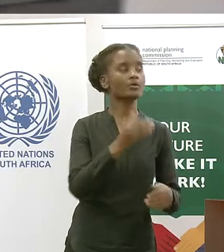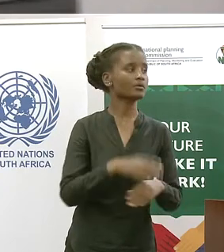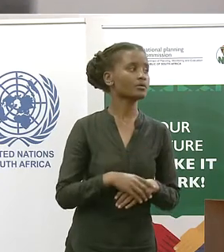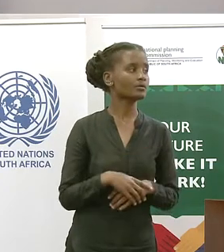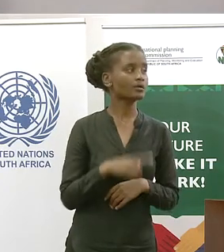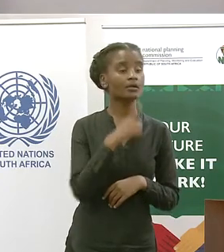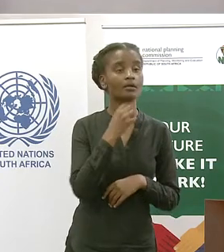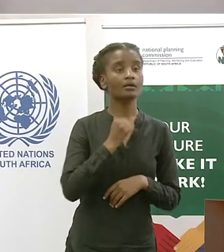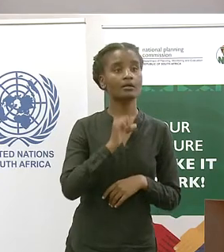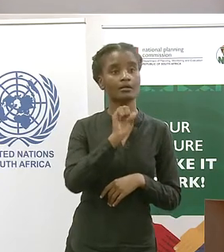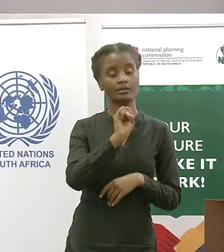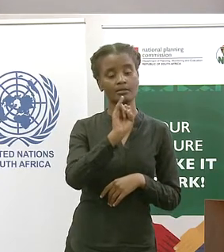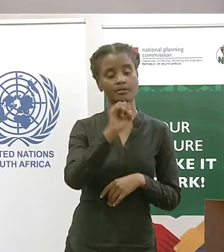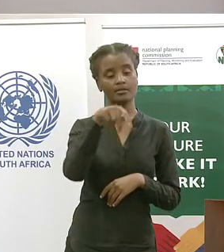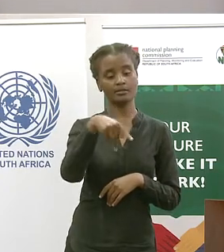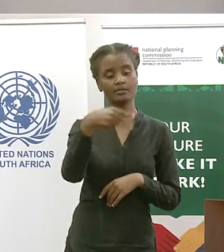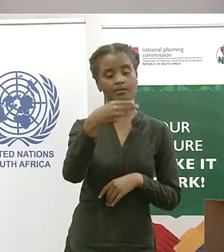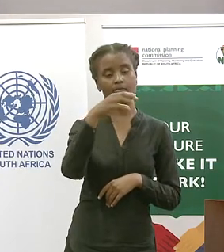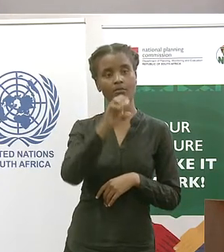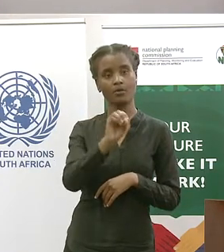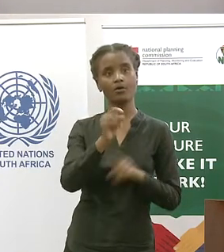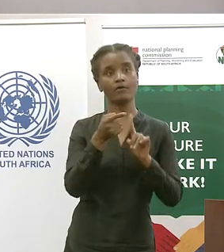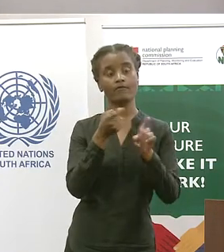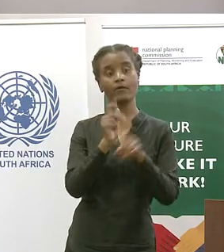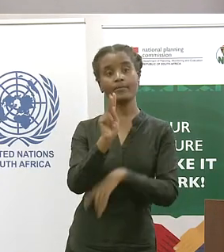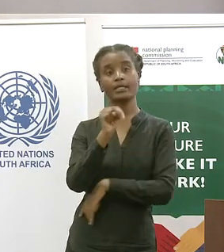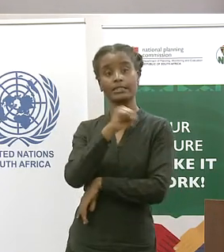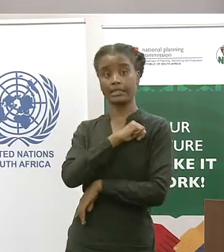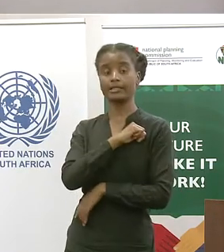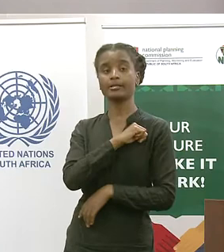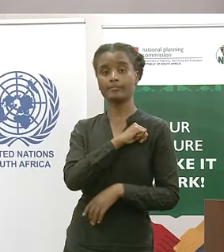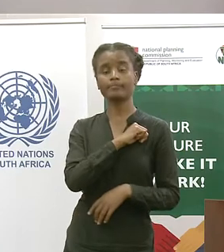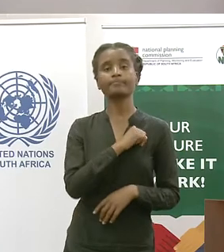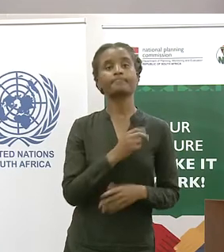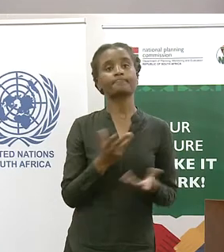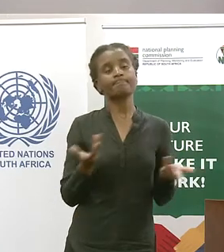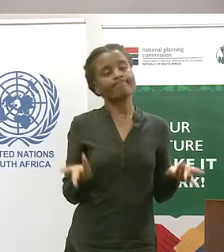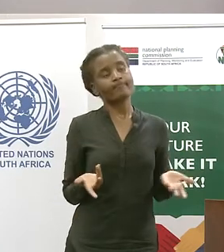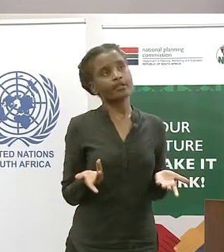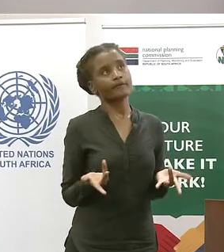My name is Sipho. I'm from KwaZulu Natal.